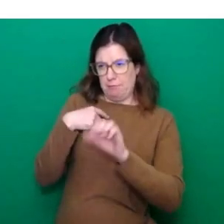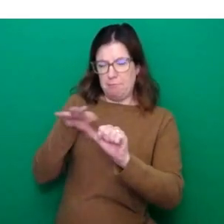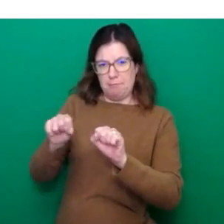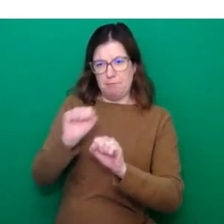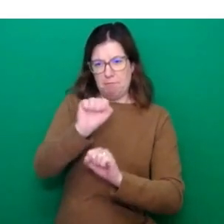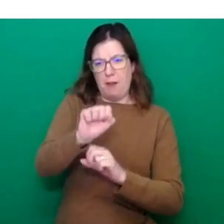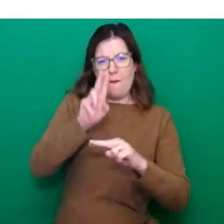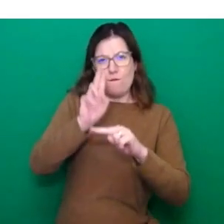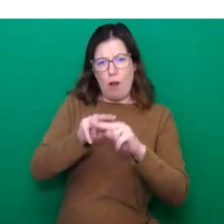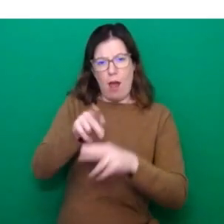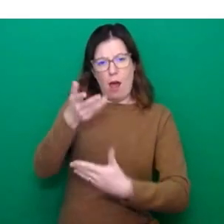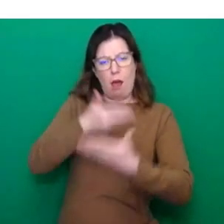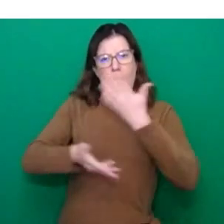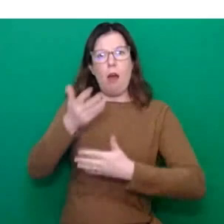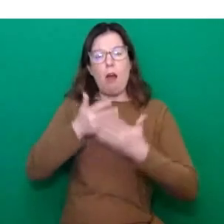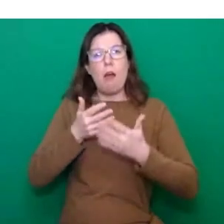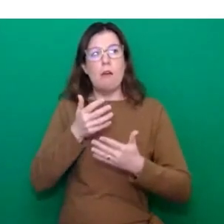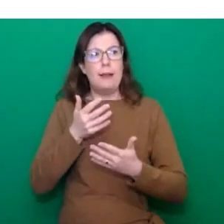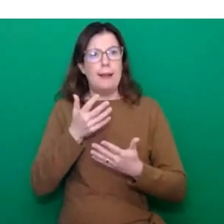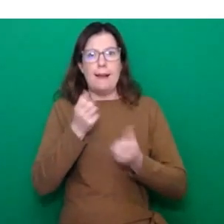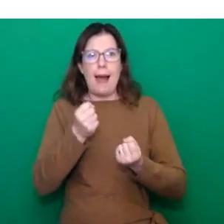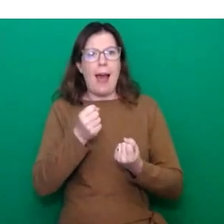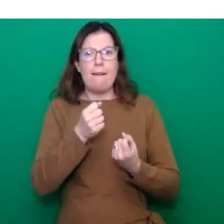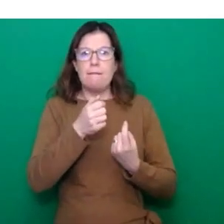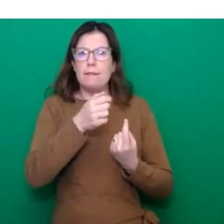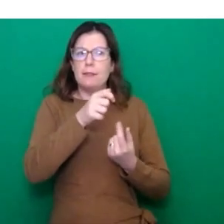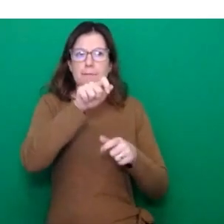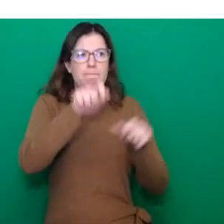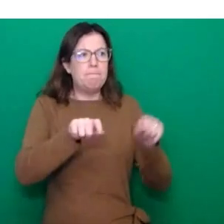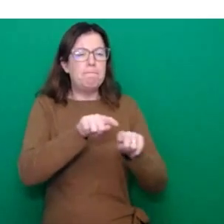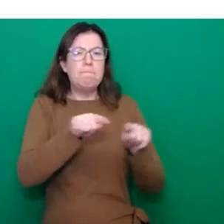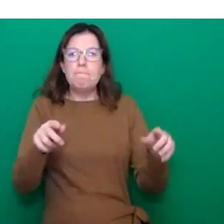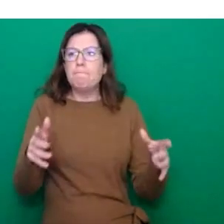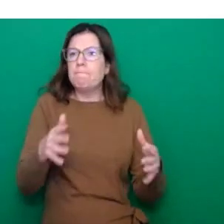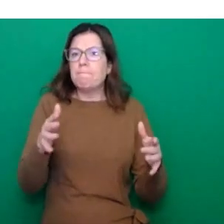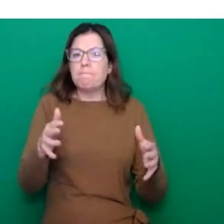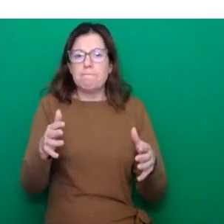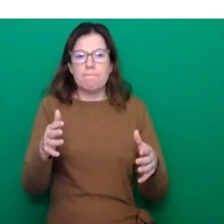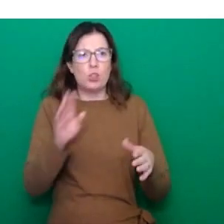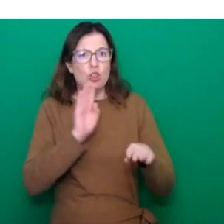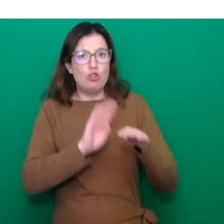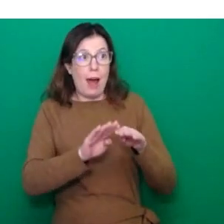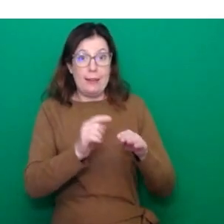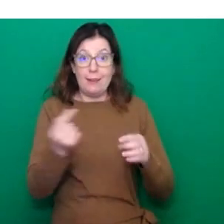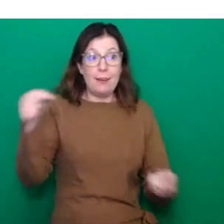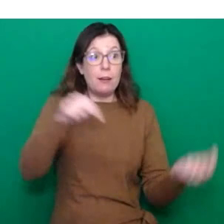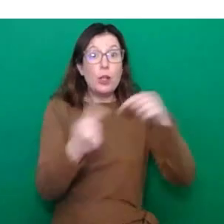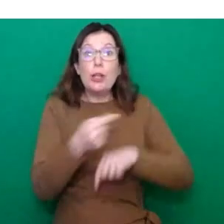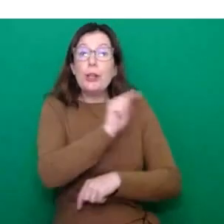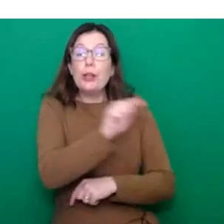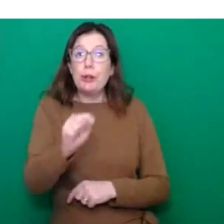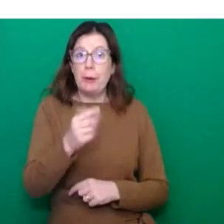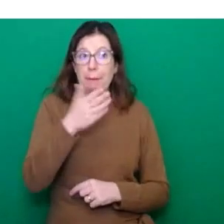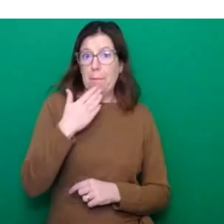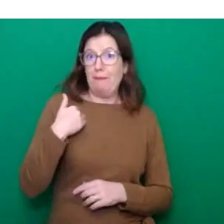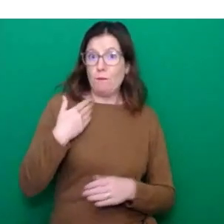about the wide range of different backgrounds that people were bringing into the training in terms of different kind of careers